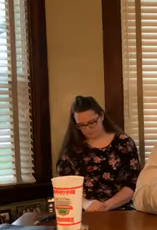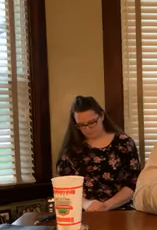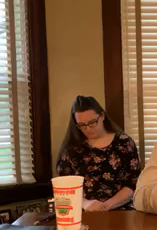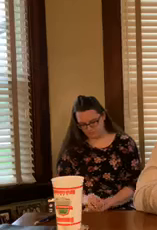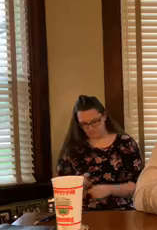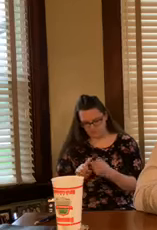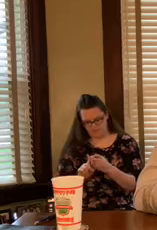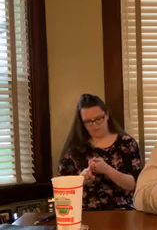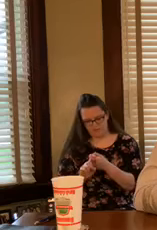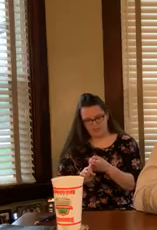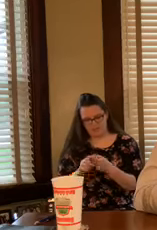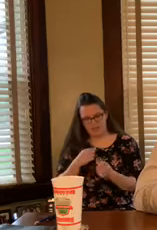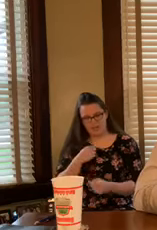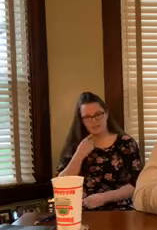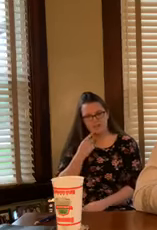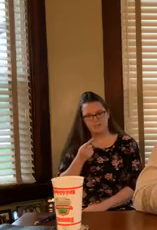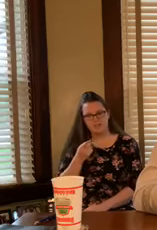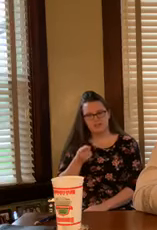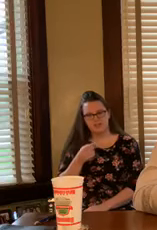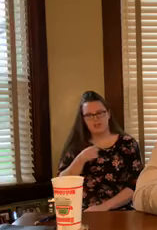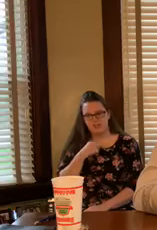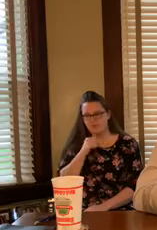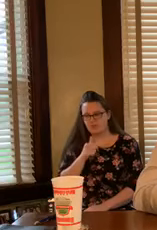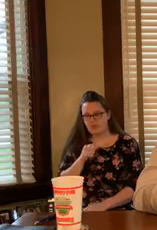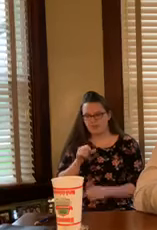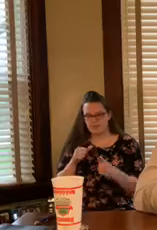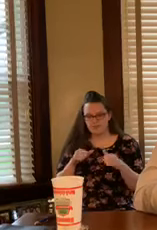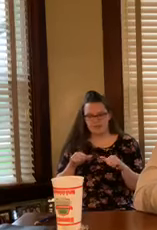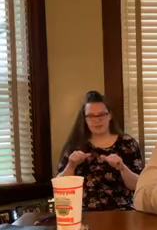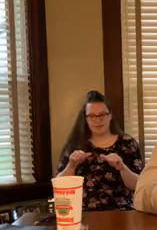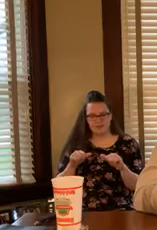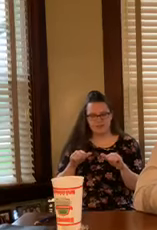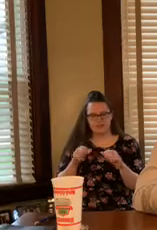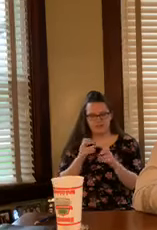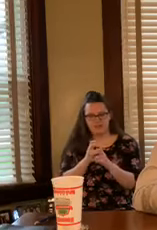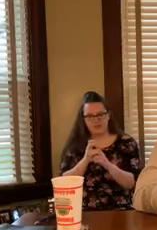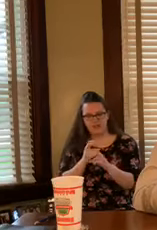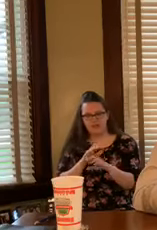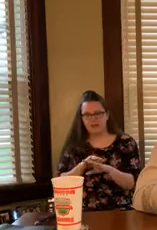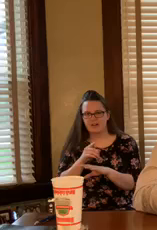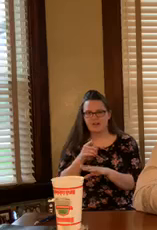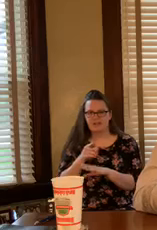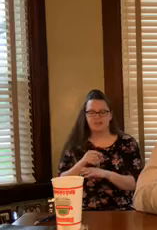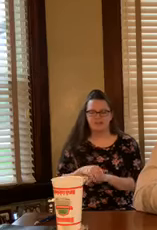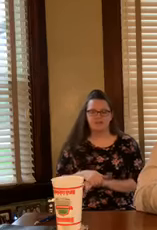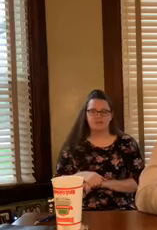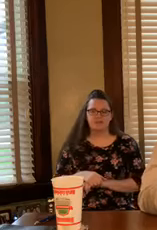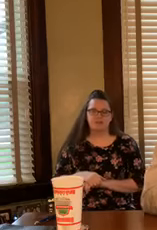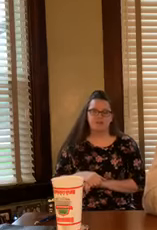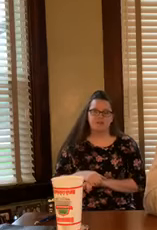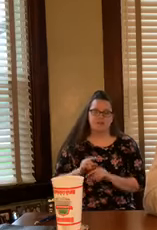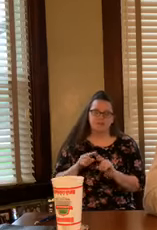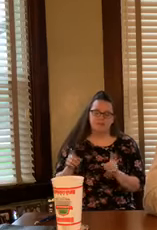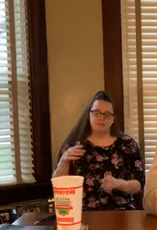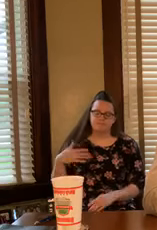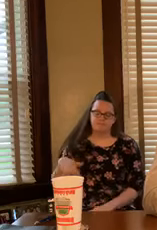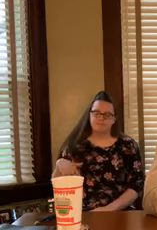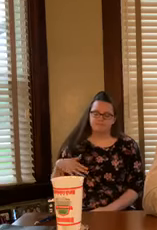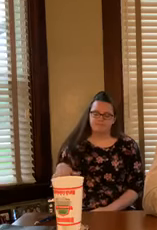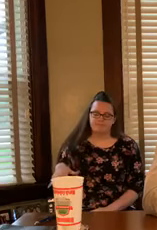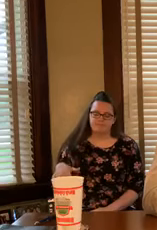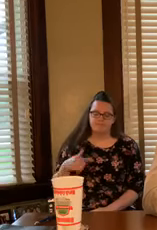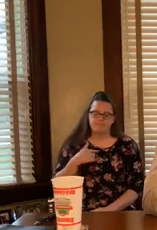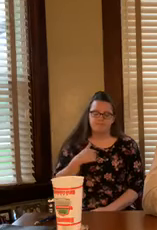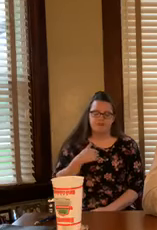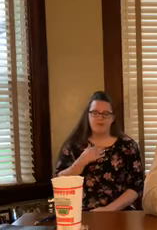Friend, I'm talking to you this evening. I'm not trying to be hard on you. I'm not trying to come down on you and ball you out. But man, I wish you could